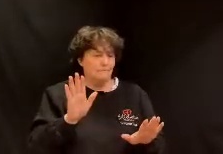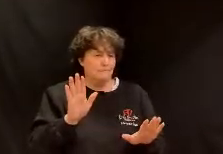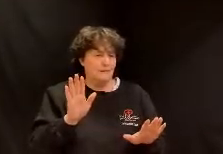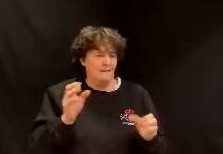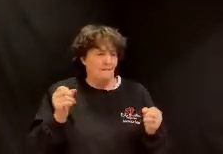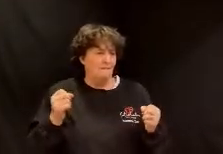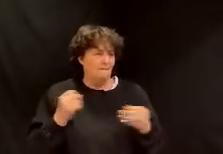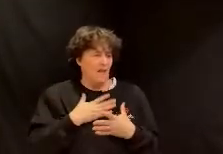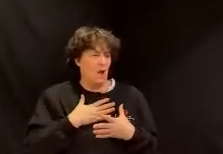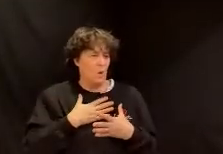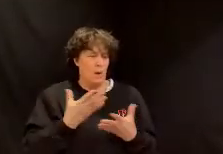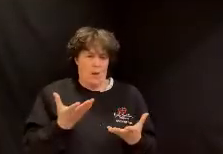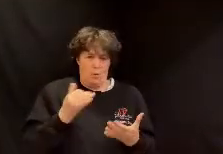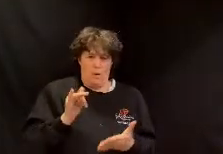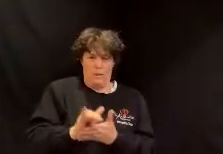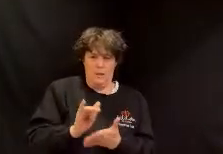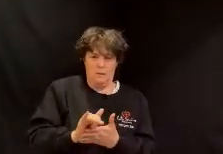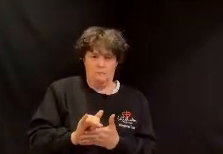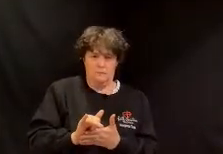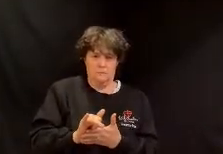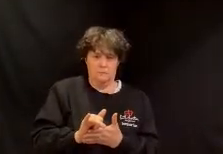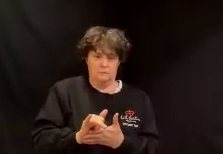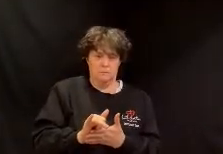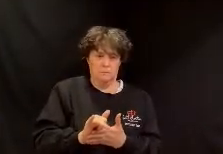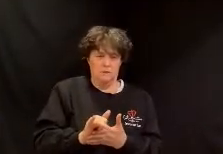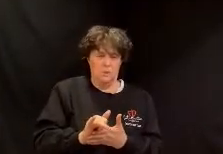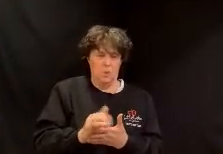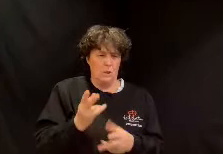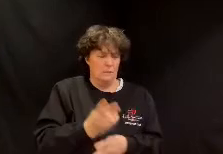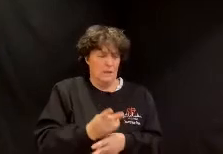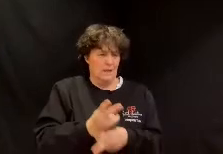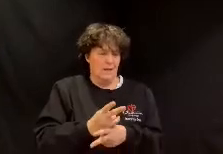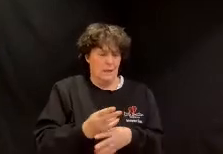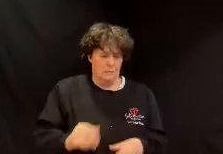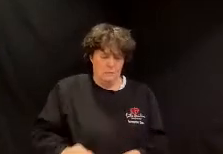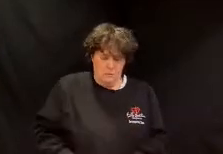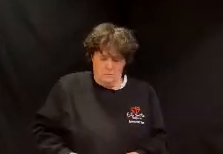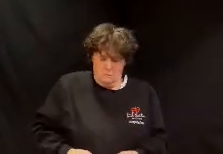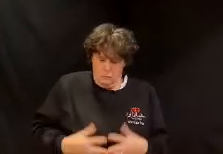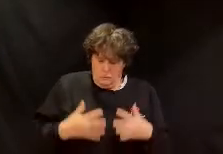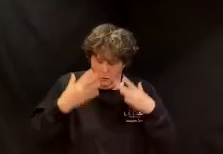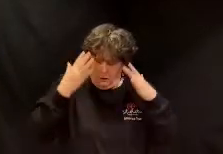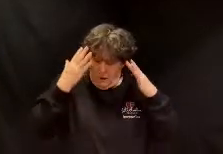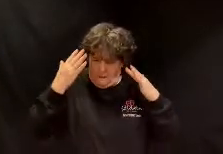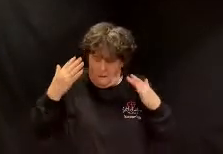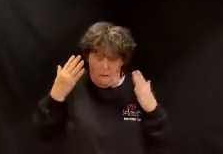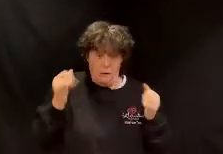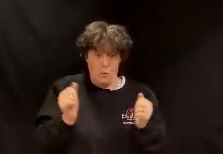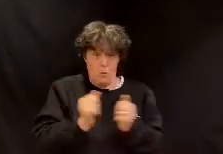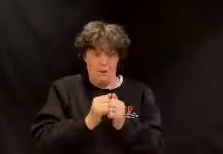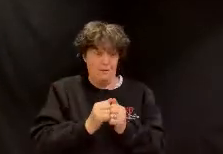trying to get you to have unbelief in your life. You guys all right here? So,